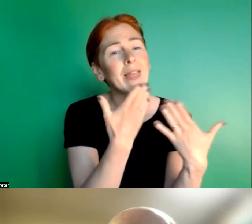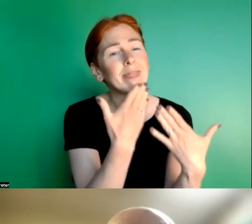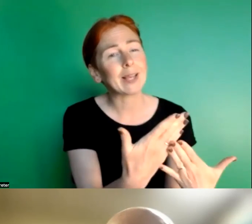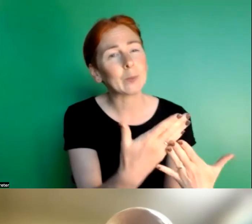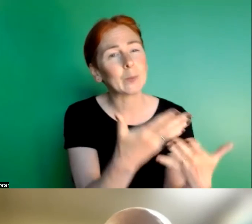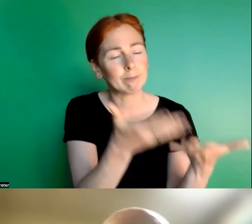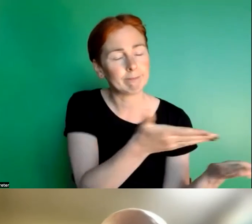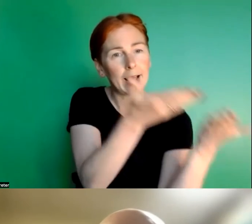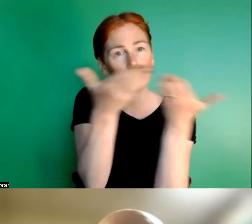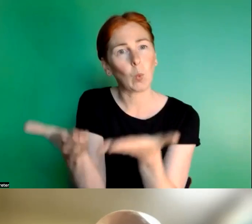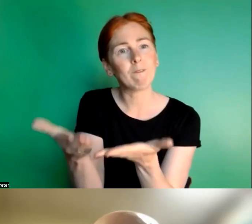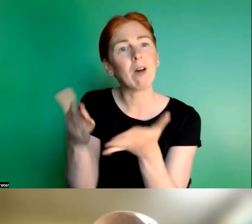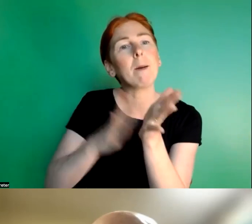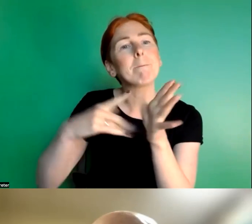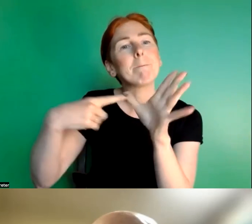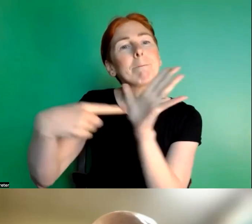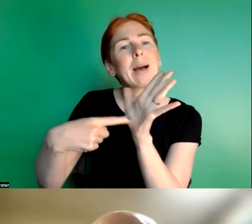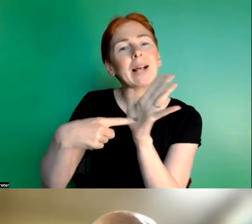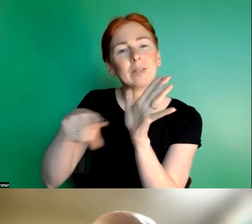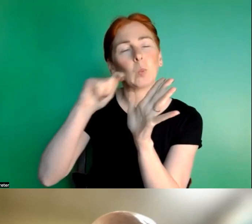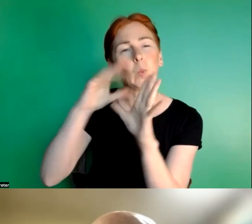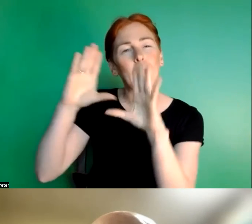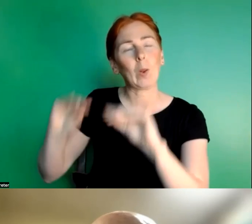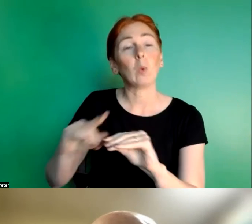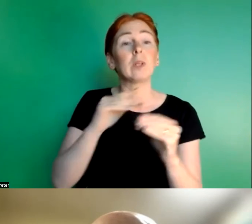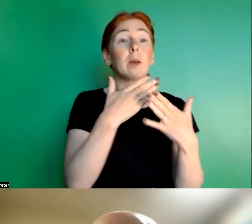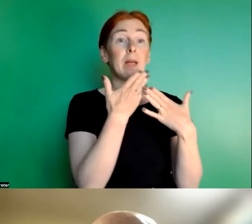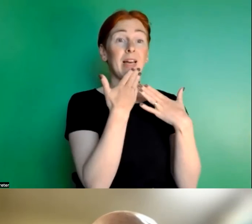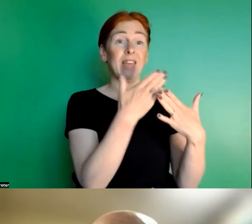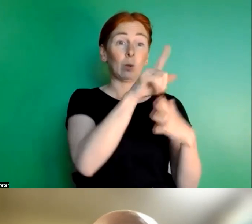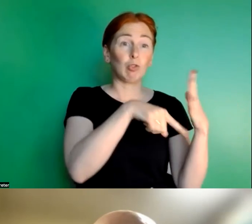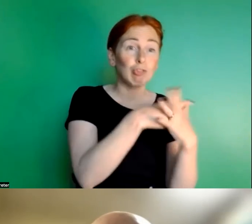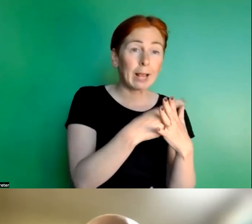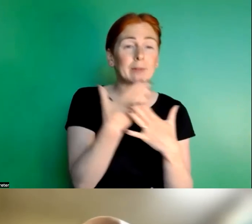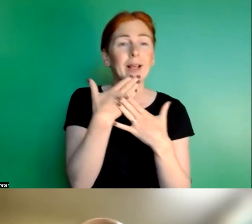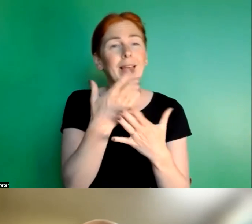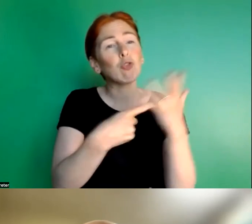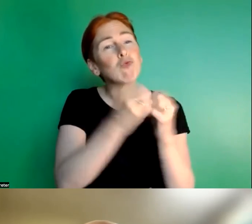but thanks to you both, James and Rob, for giving us your time and your expertise. Pleasure.